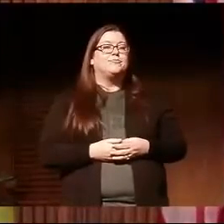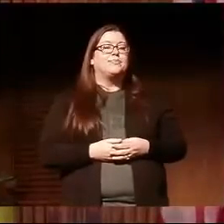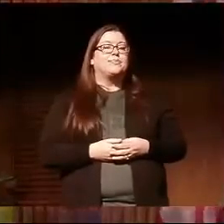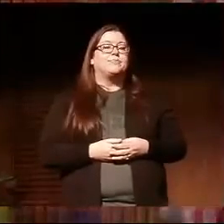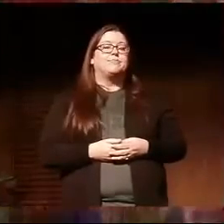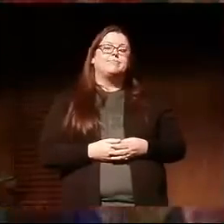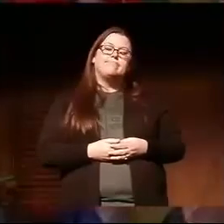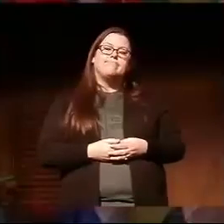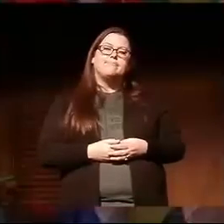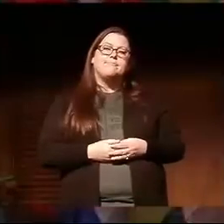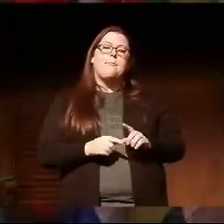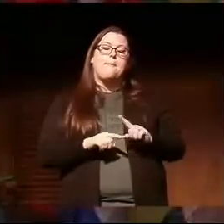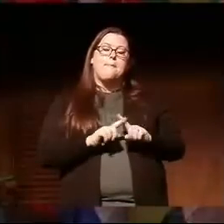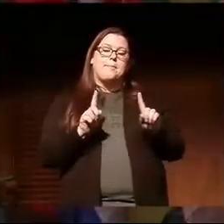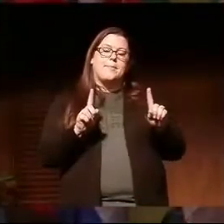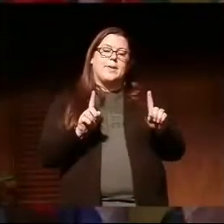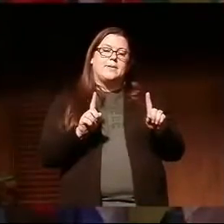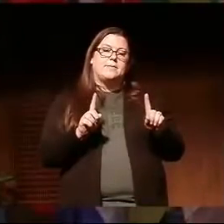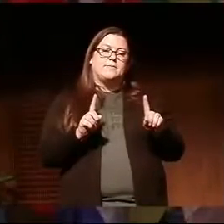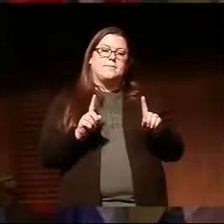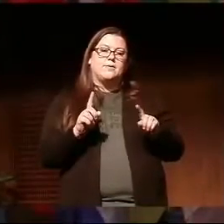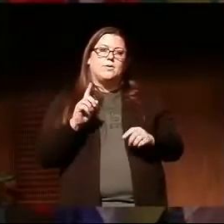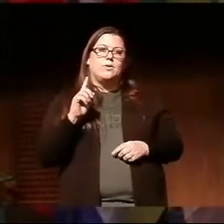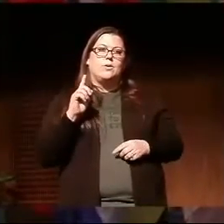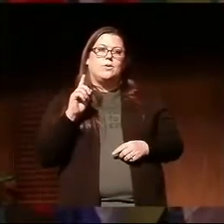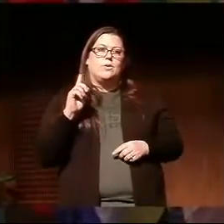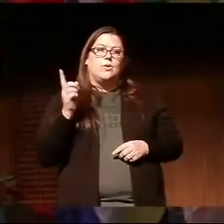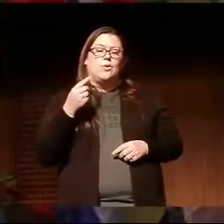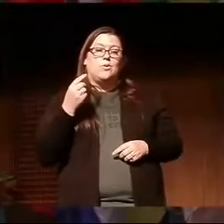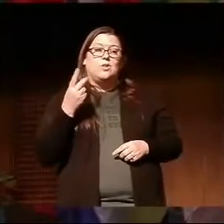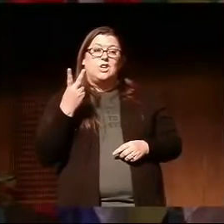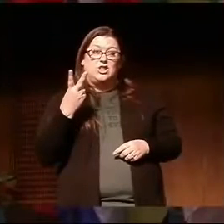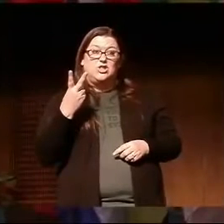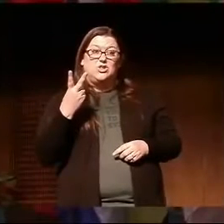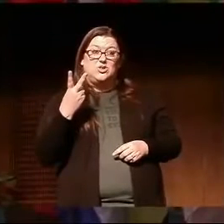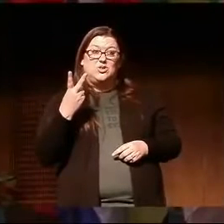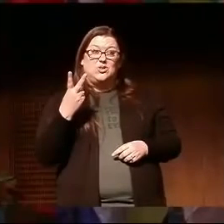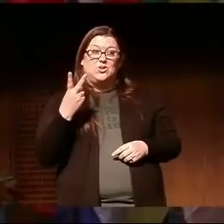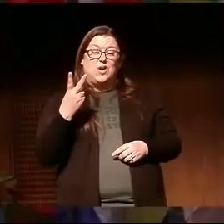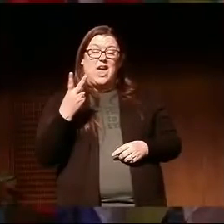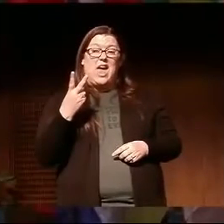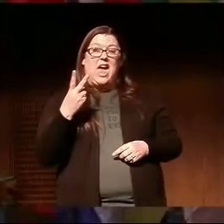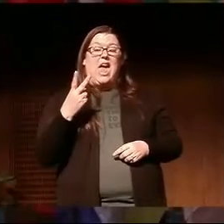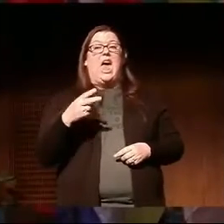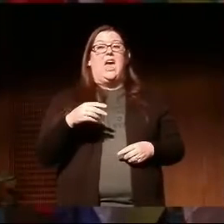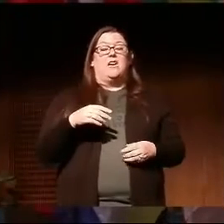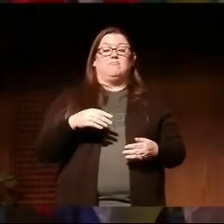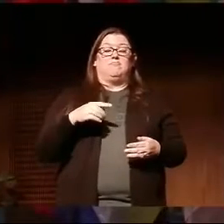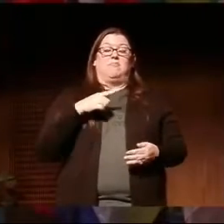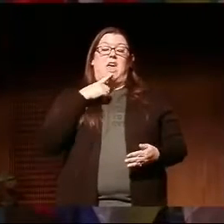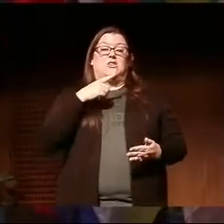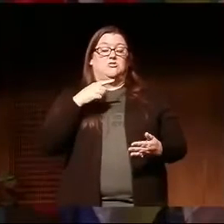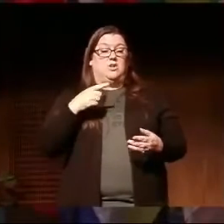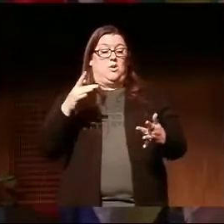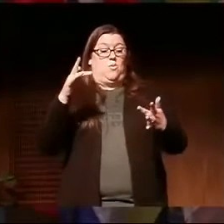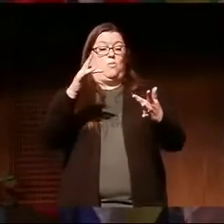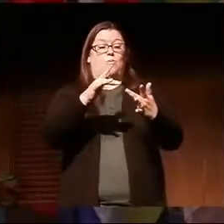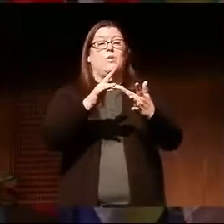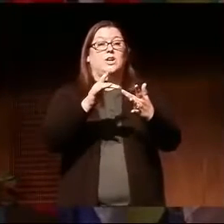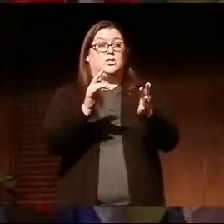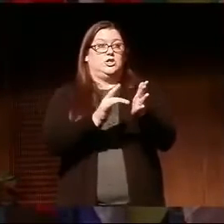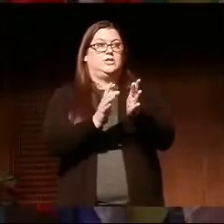And despite that, there are only two who actually draw near to Jesus with a deep sense of their need, a real need.